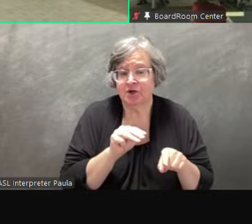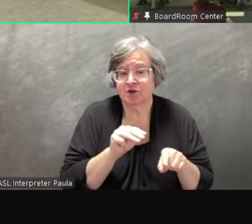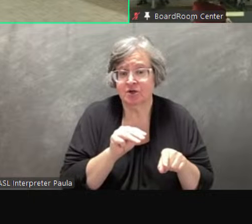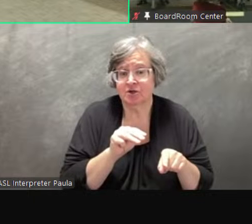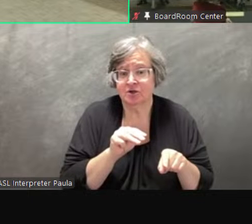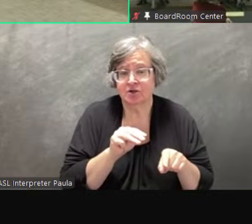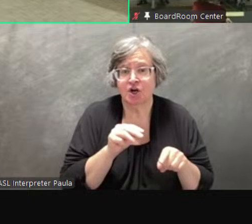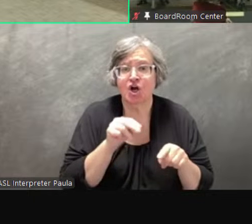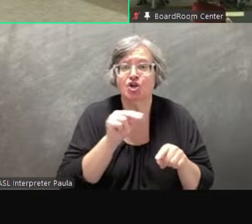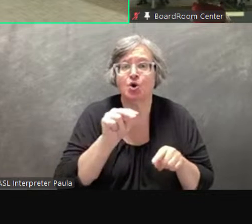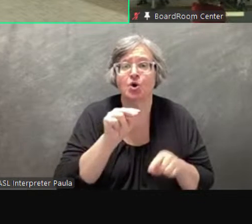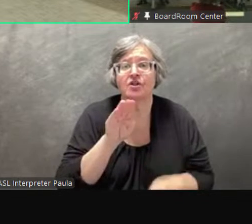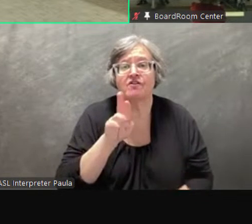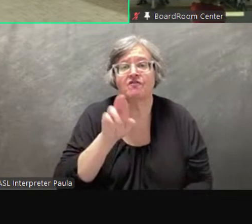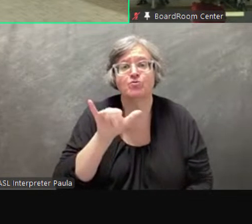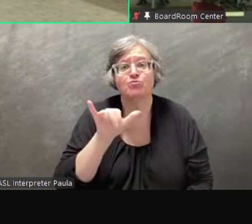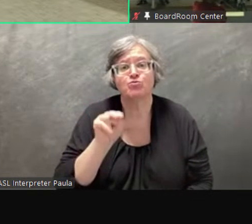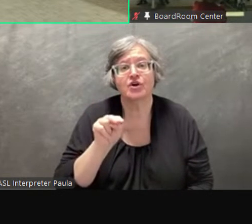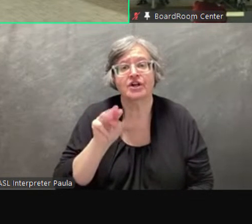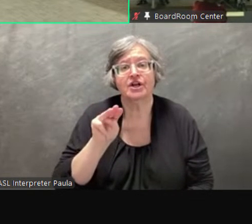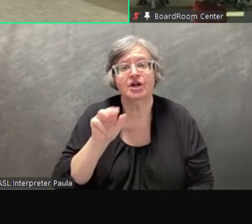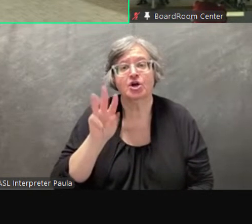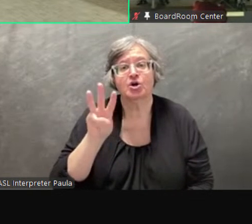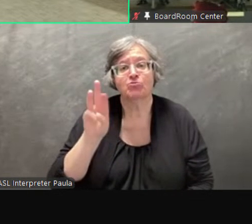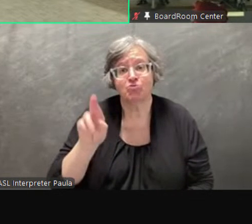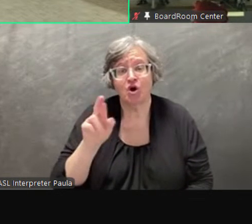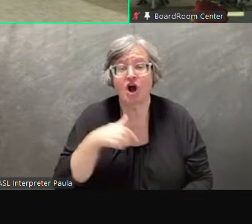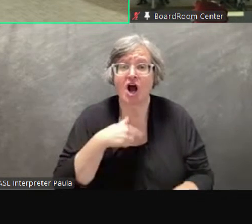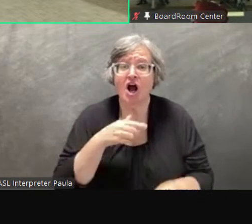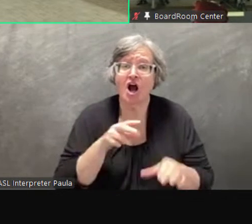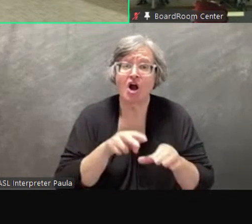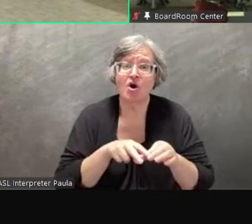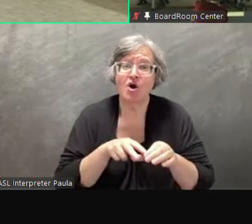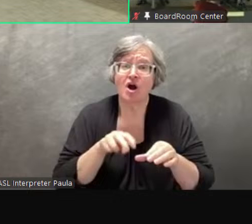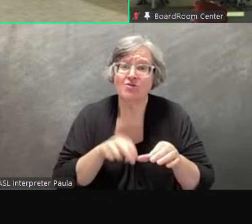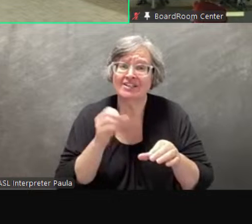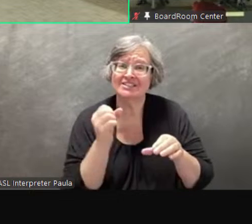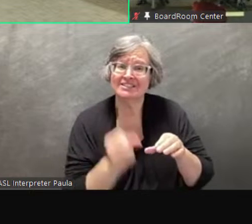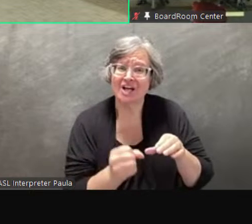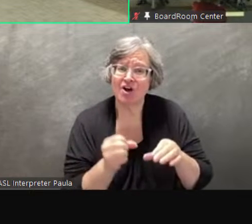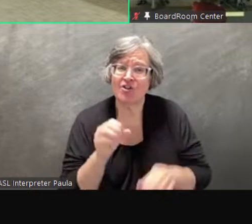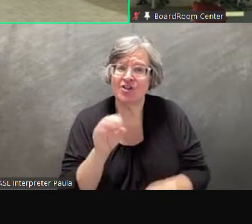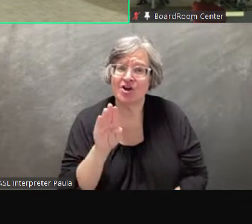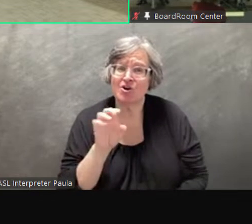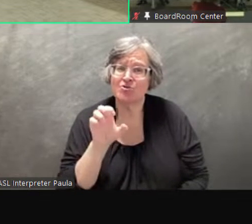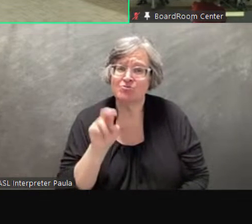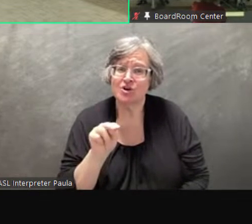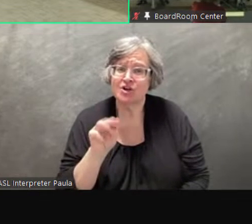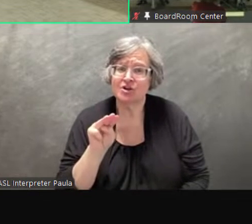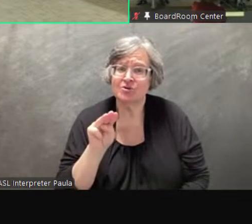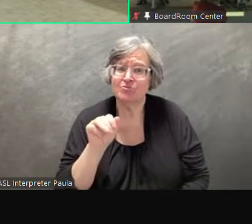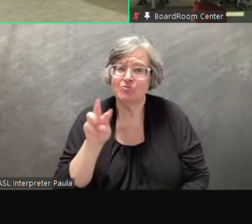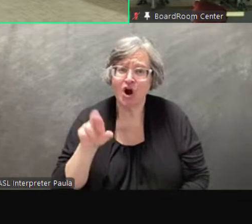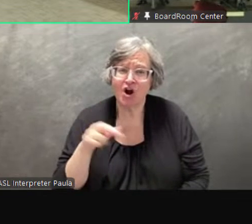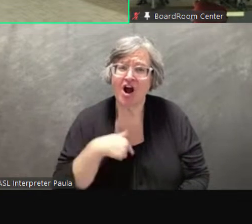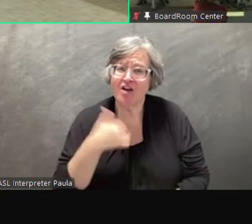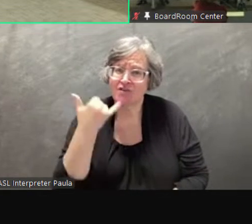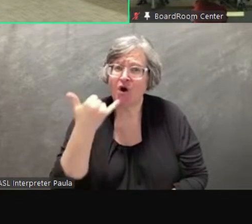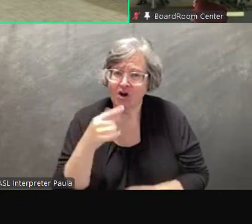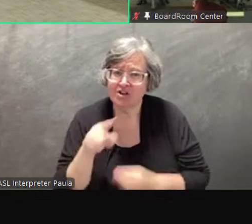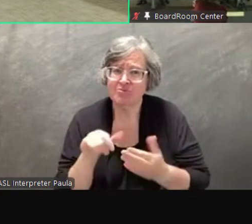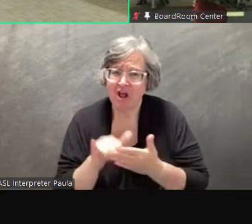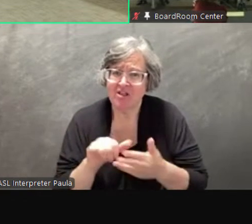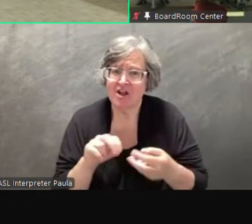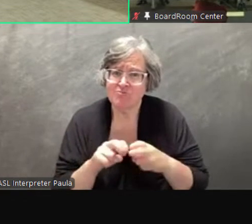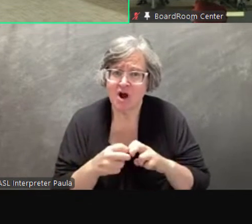north of Bryn Mawr. I want the bus to let me off of south of Bryn Mawr. And I call up about this.